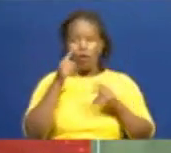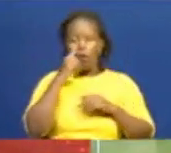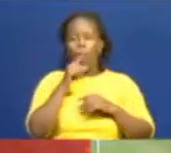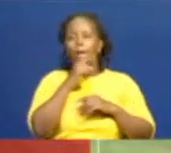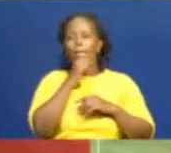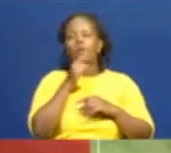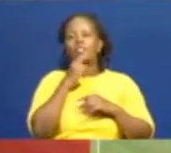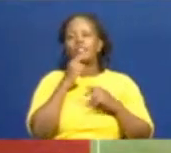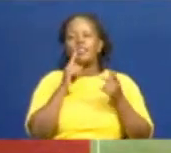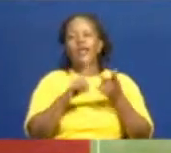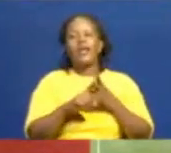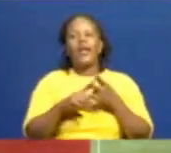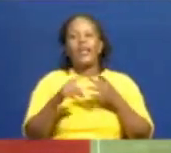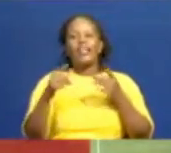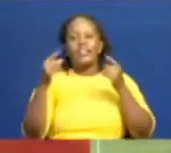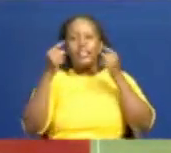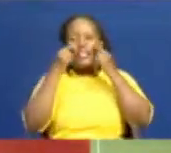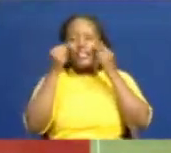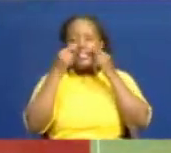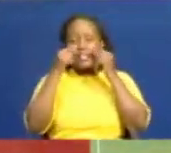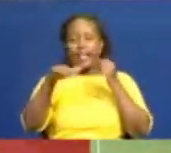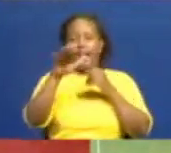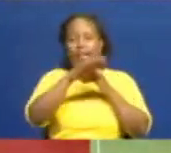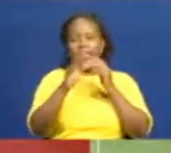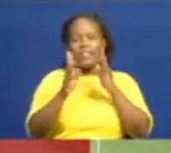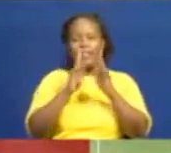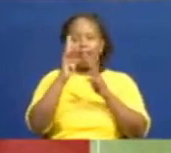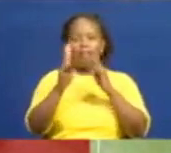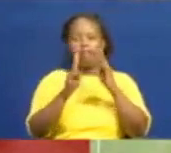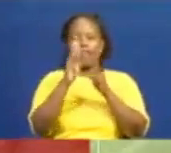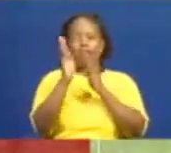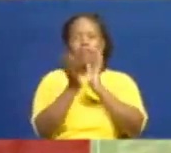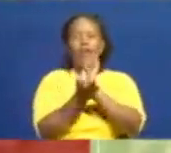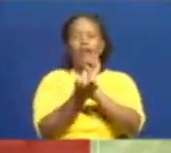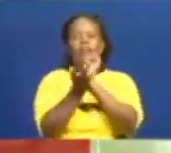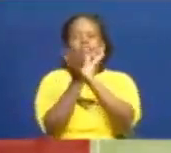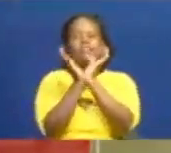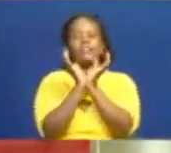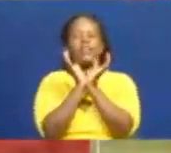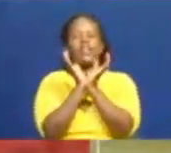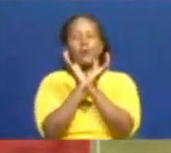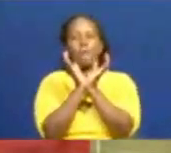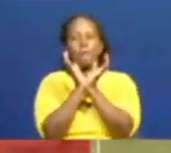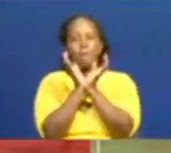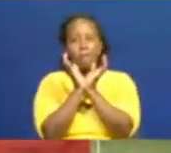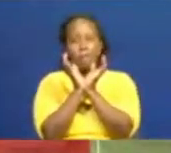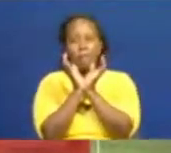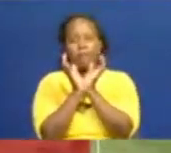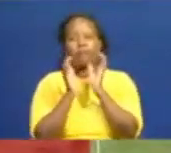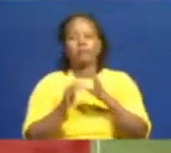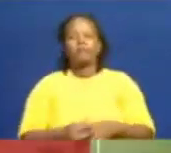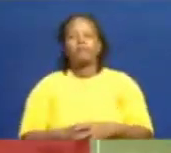face Tusker FC at the Kasurani Annex Stadium.